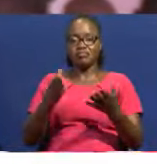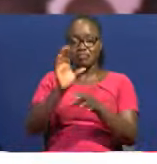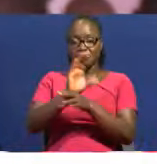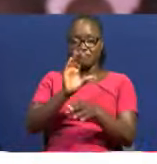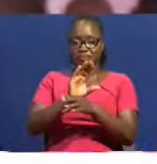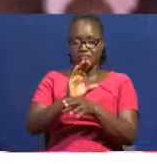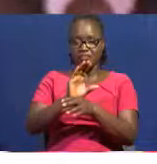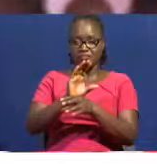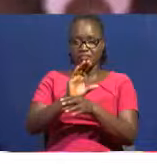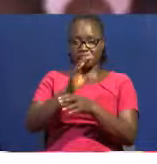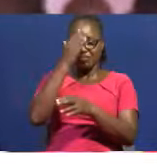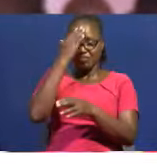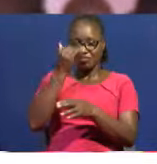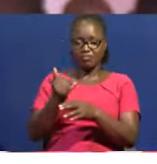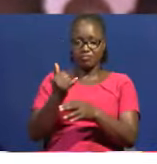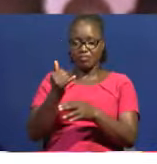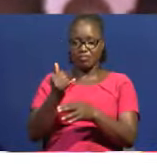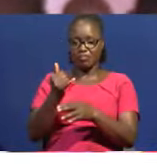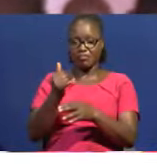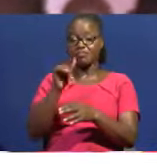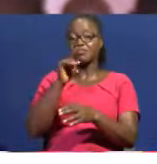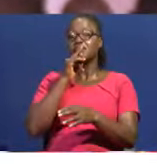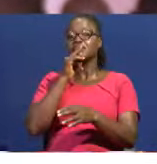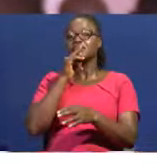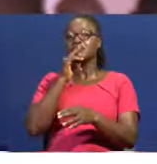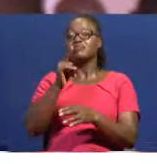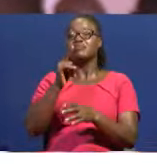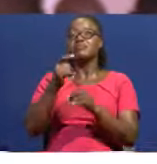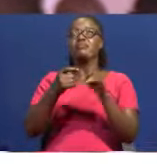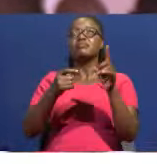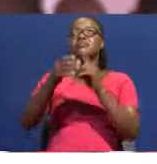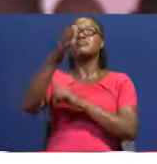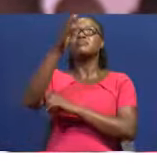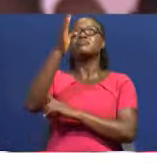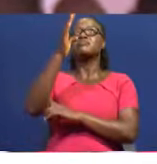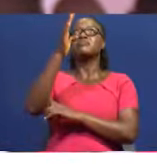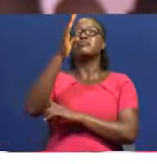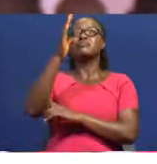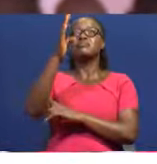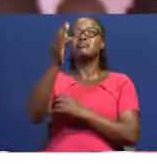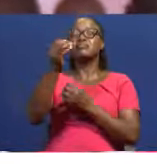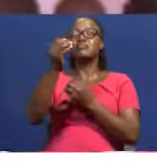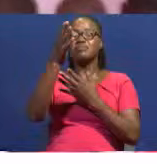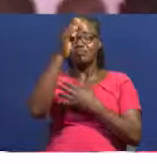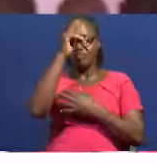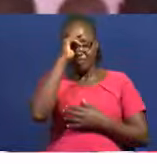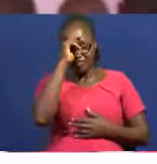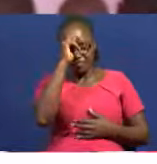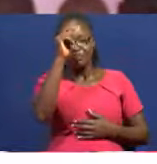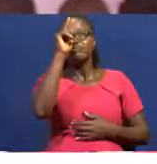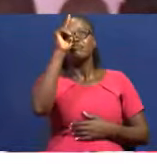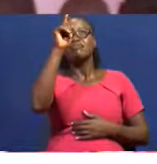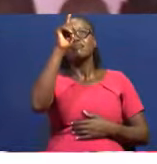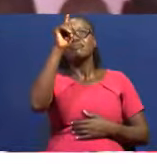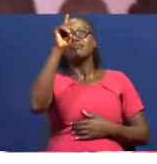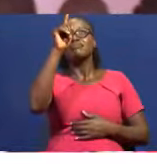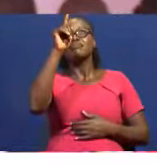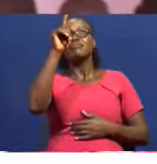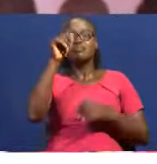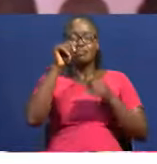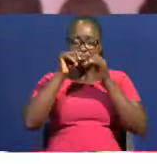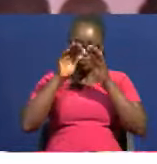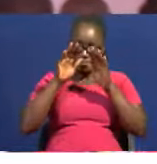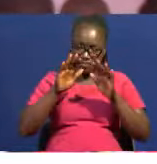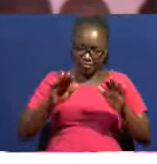kanisa sababu hiyo ni amri ya Mwenyezi Mungu na inampea heshima na yeye